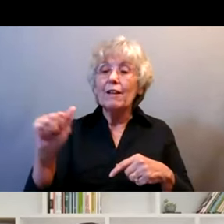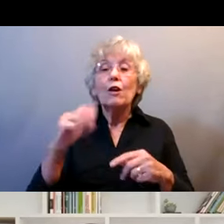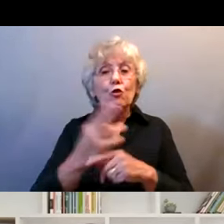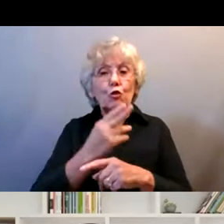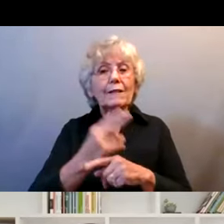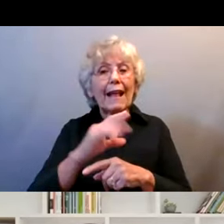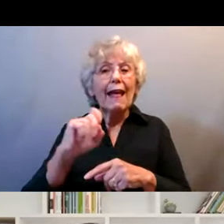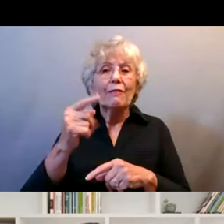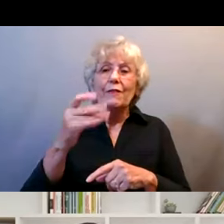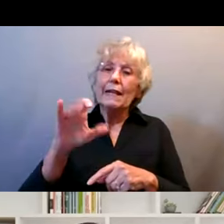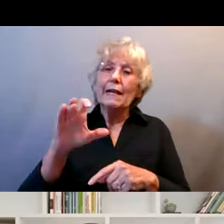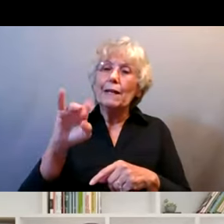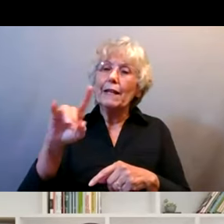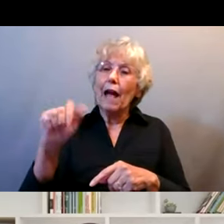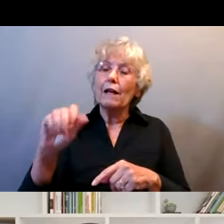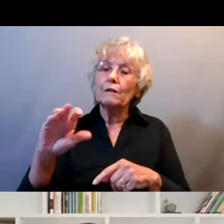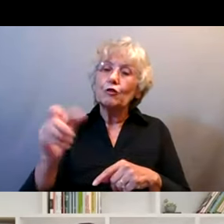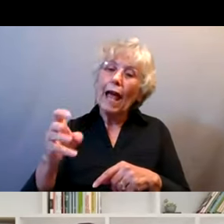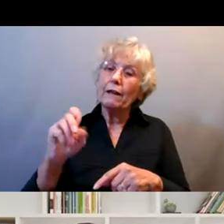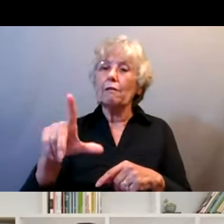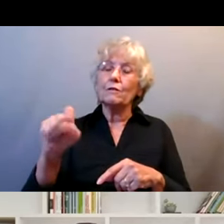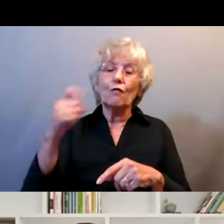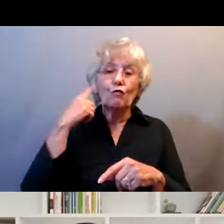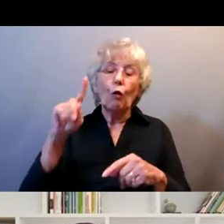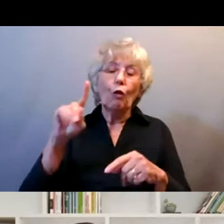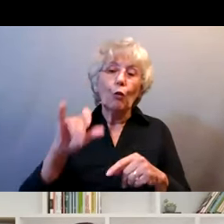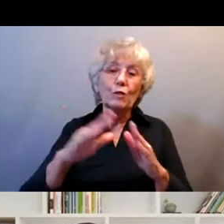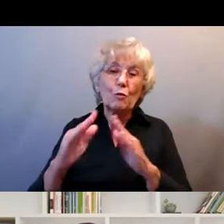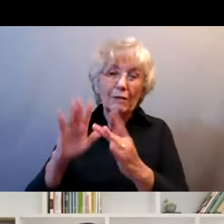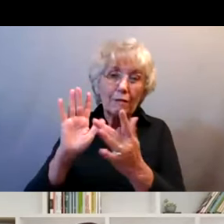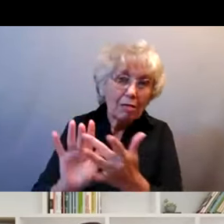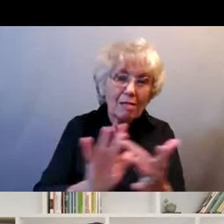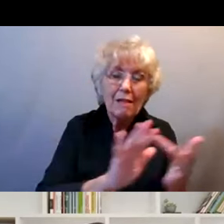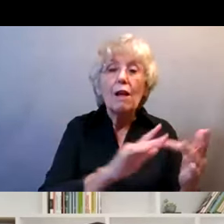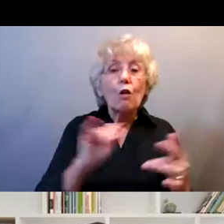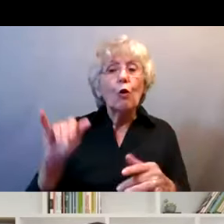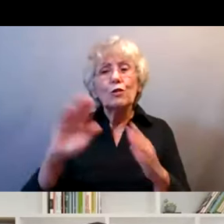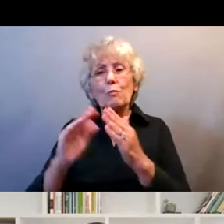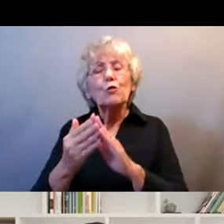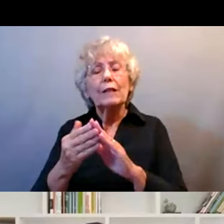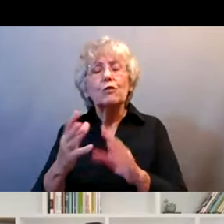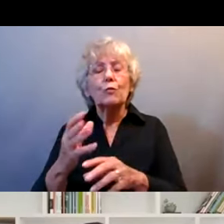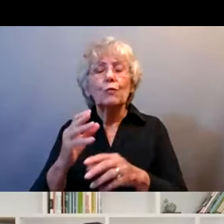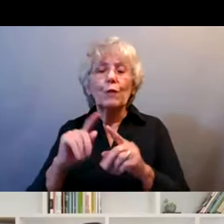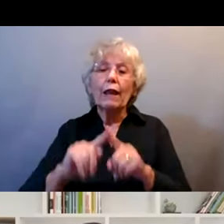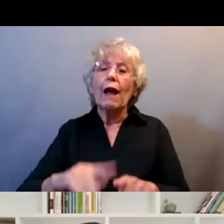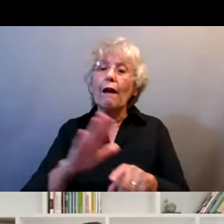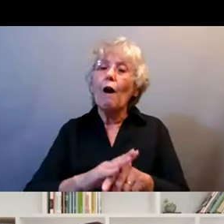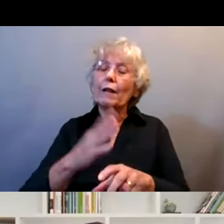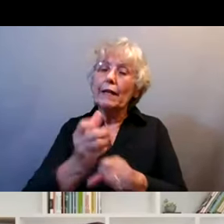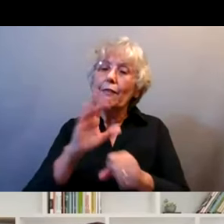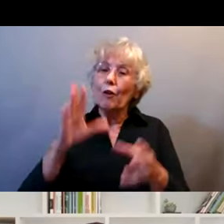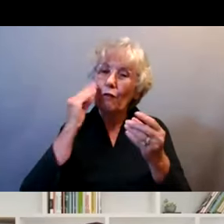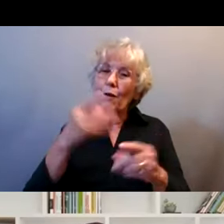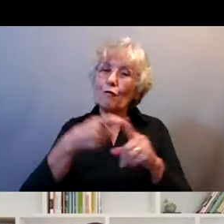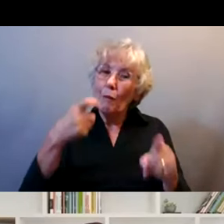media channels as the voice of the communities, since a lot of those communities really rely on getting their information from ethnic media sources and they're seen as a